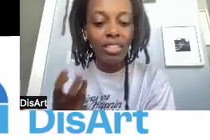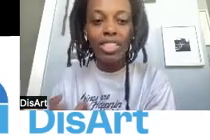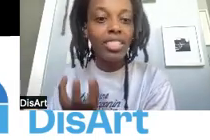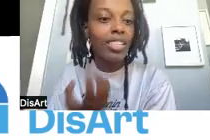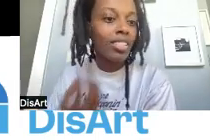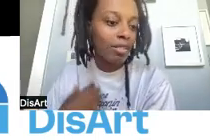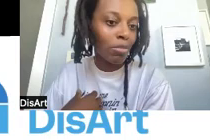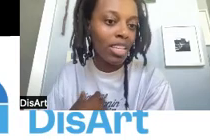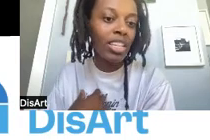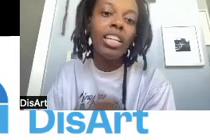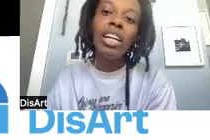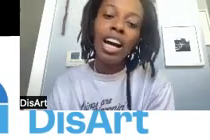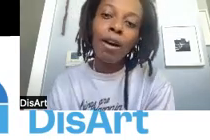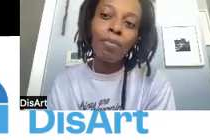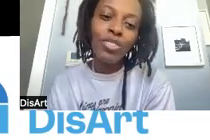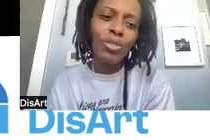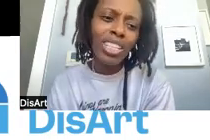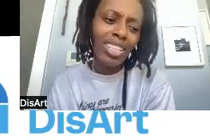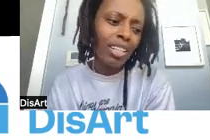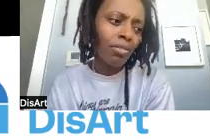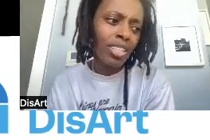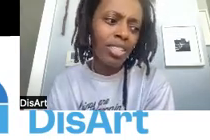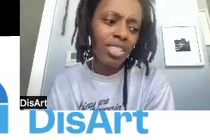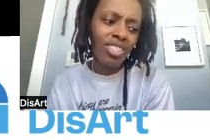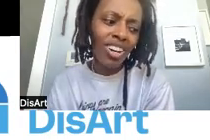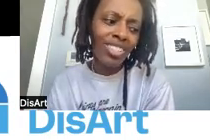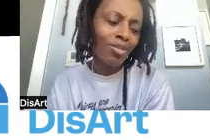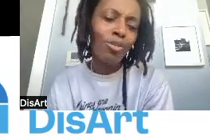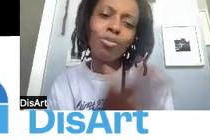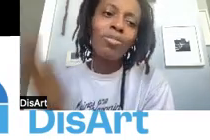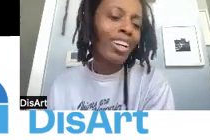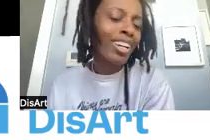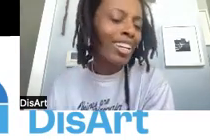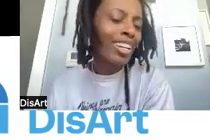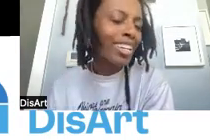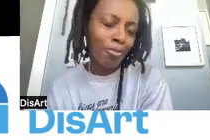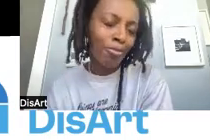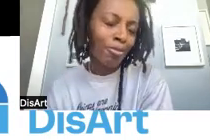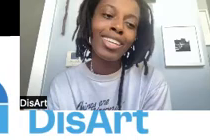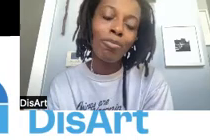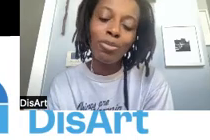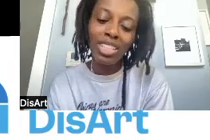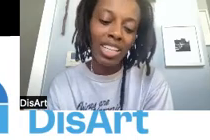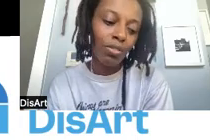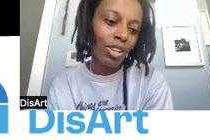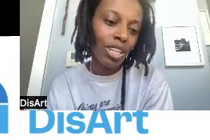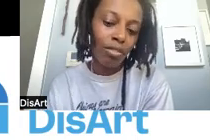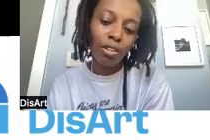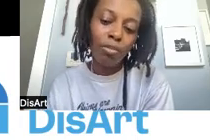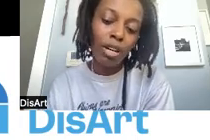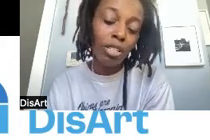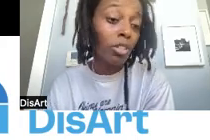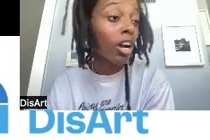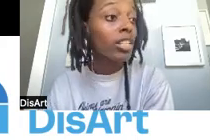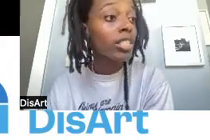us to actively exist and be. So really excited for these talks. It will be very informal, but I think it will be really nice for you all to hear